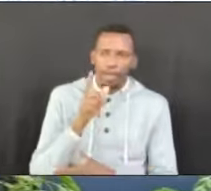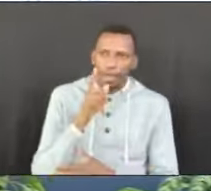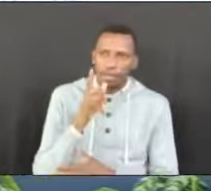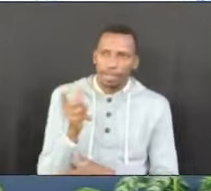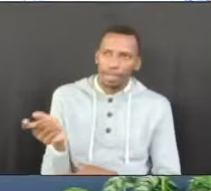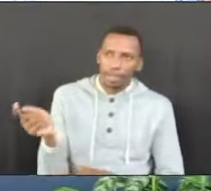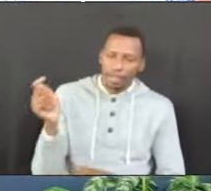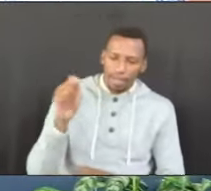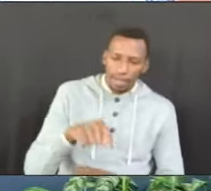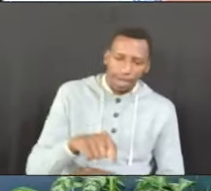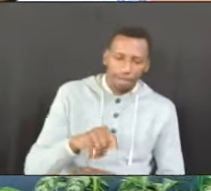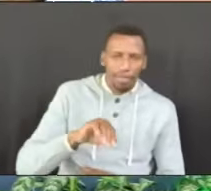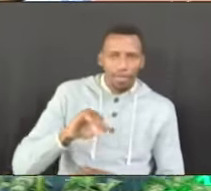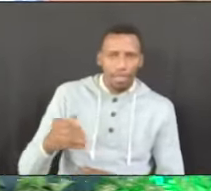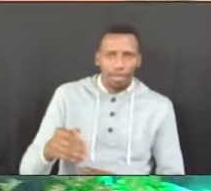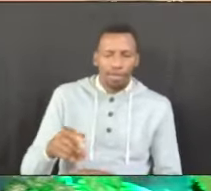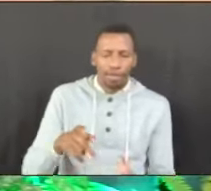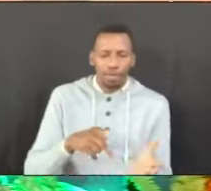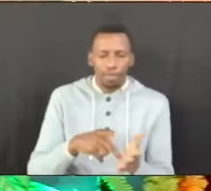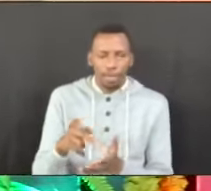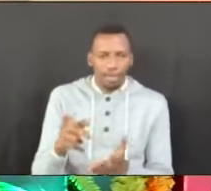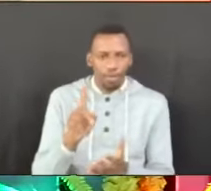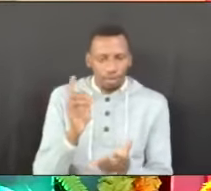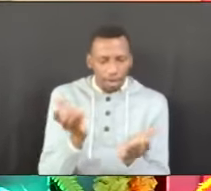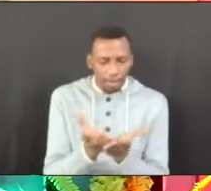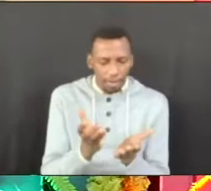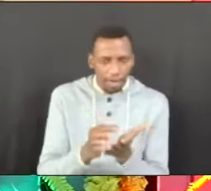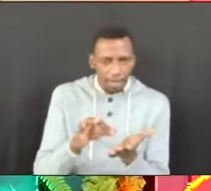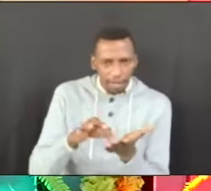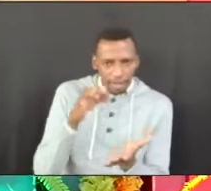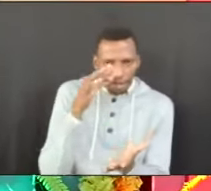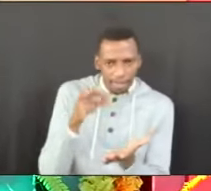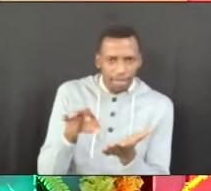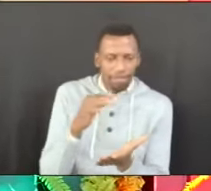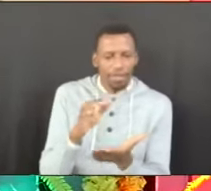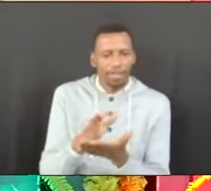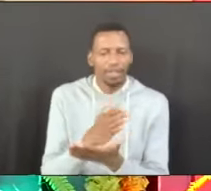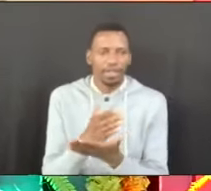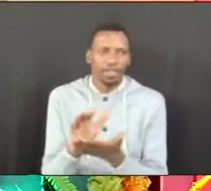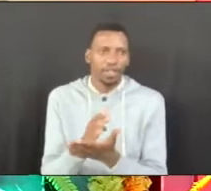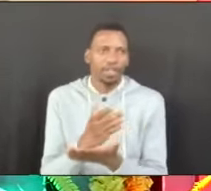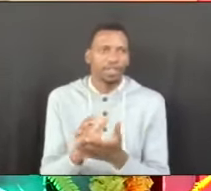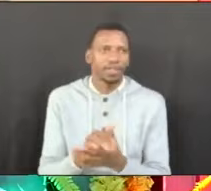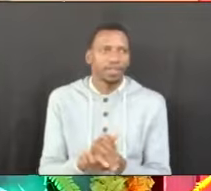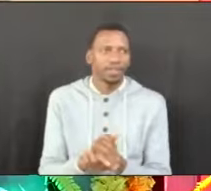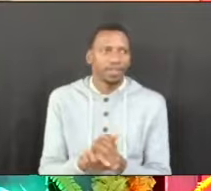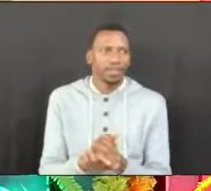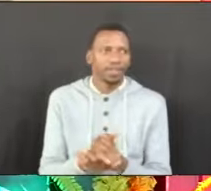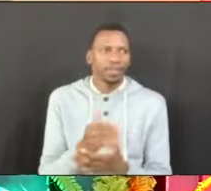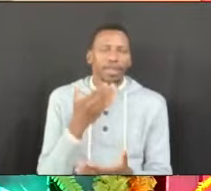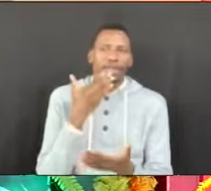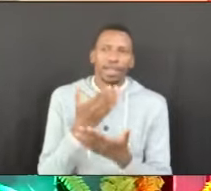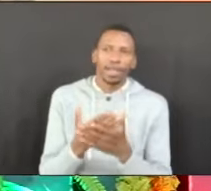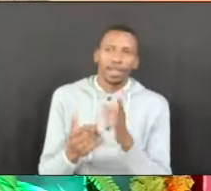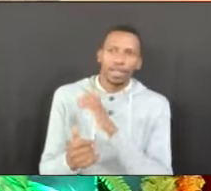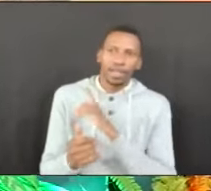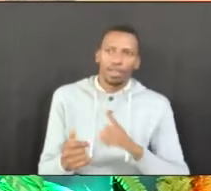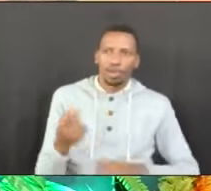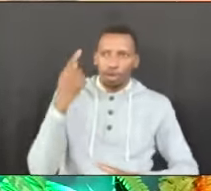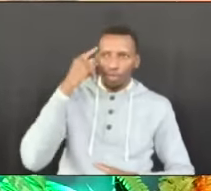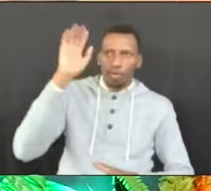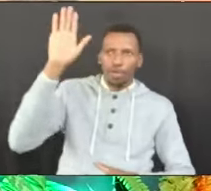buy a plate of chips. And we share it graciously, thanking the Lord for his goodness.